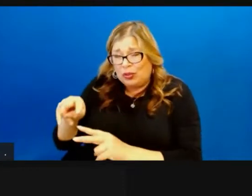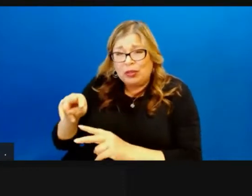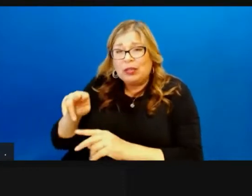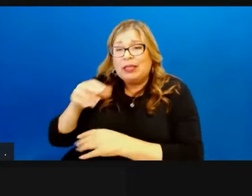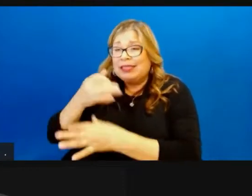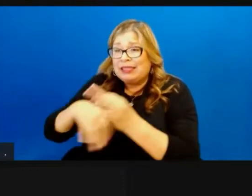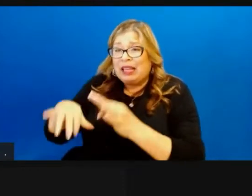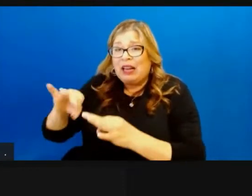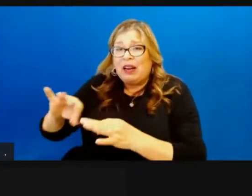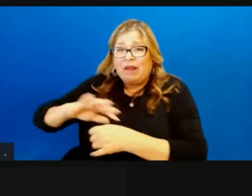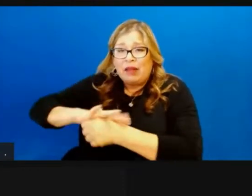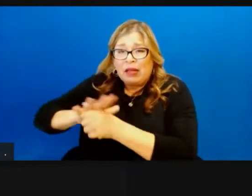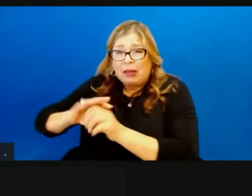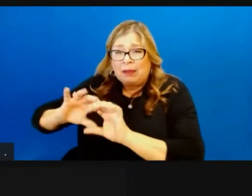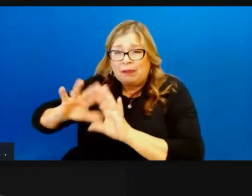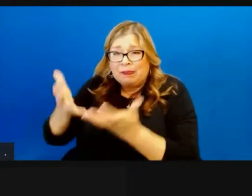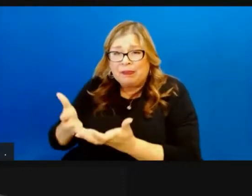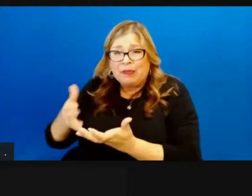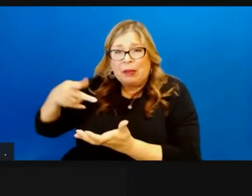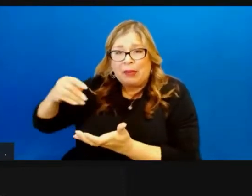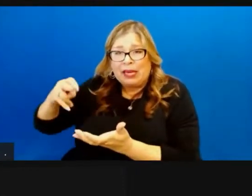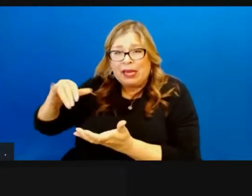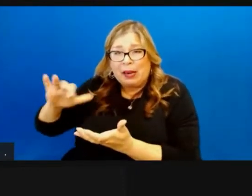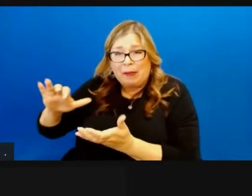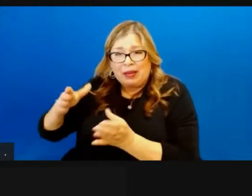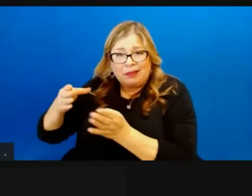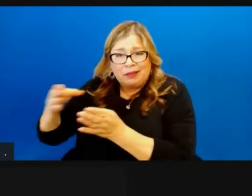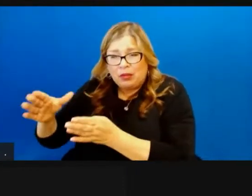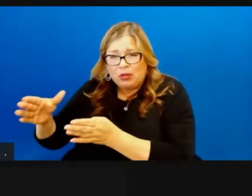And if so, what will that look like?